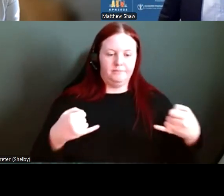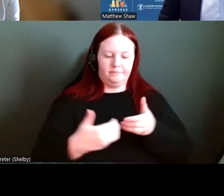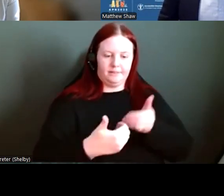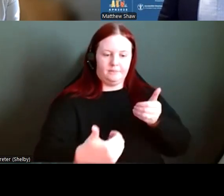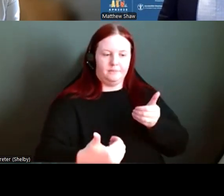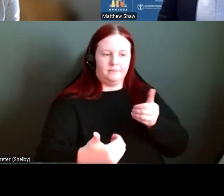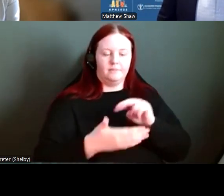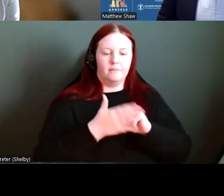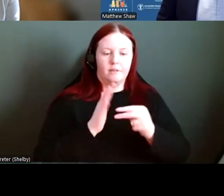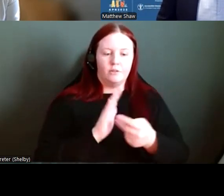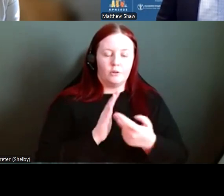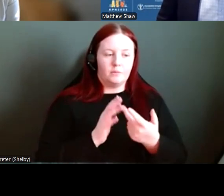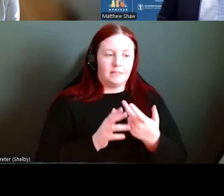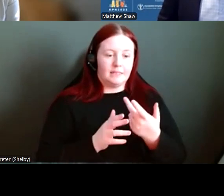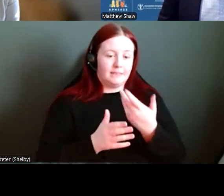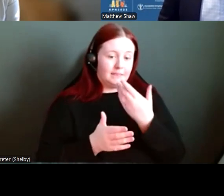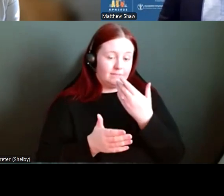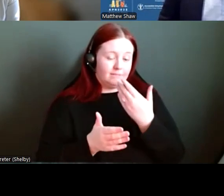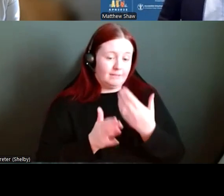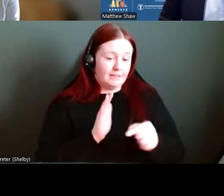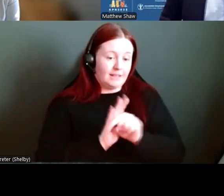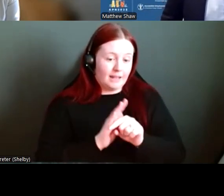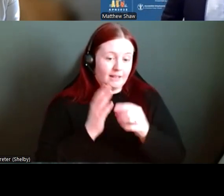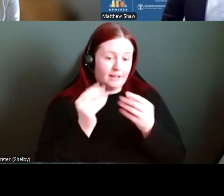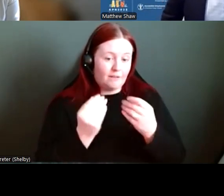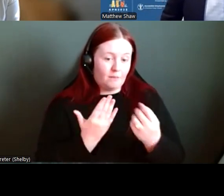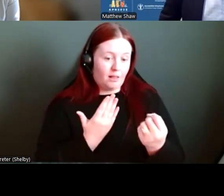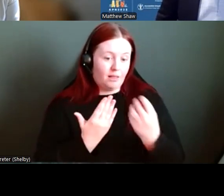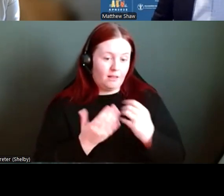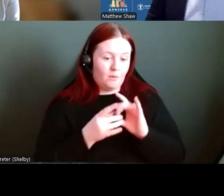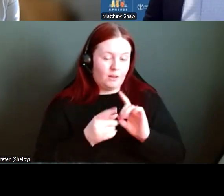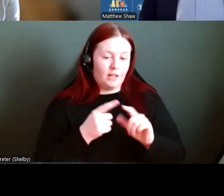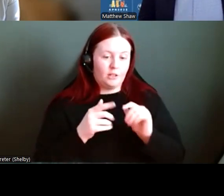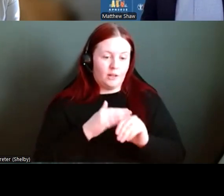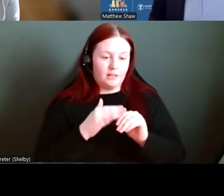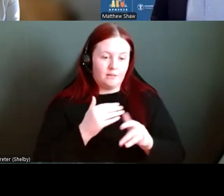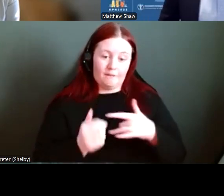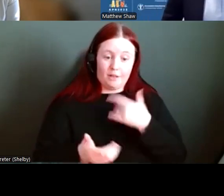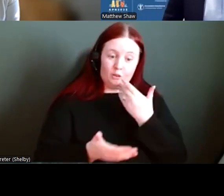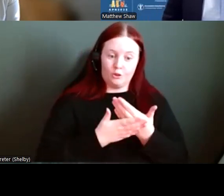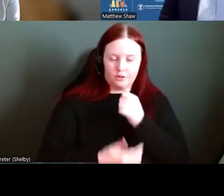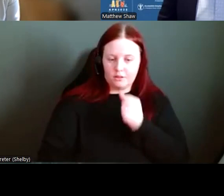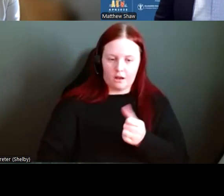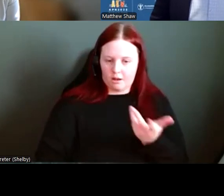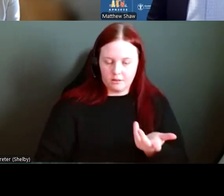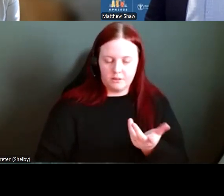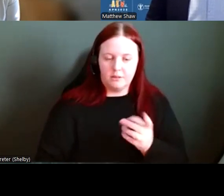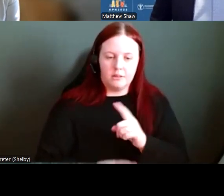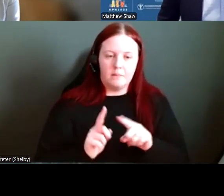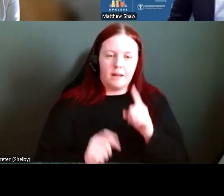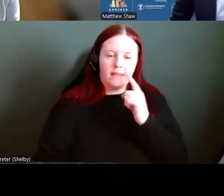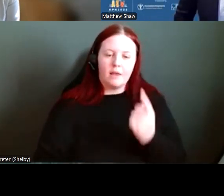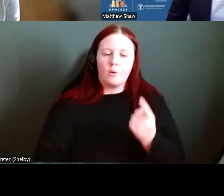get negative information about, our accessibility progress or things like that. I think one of the things that's